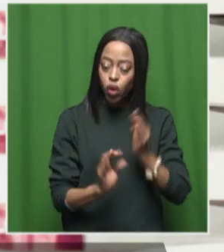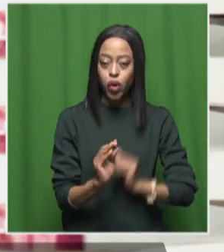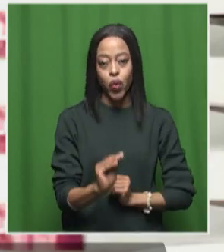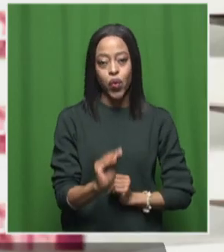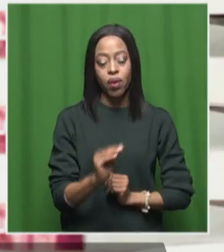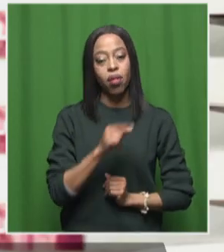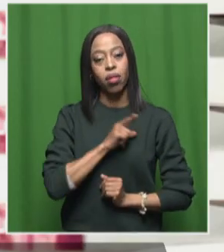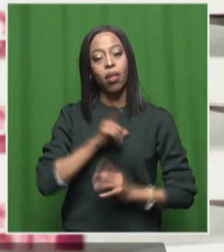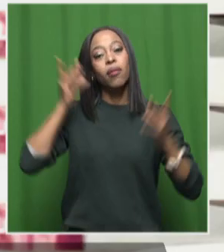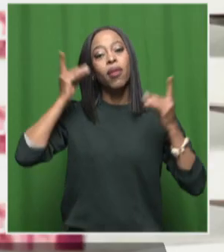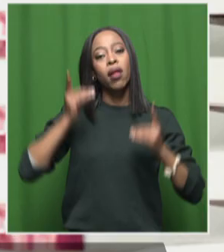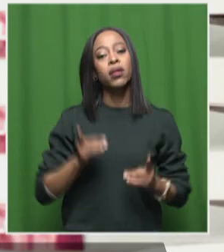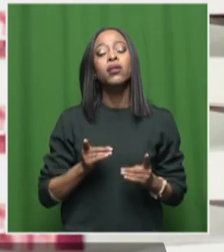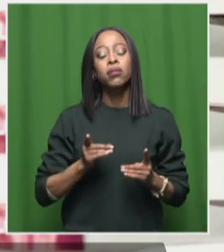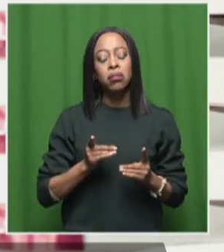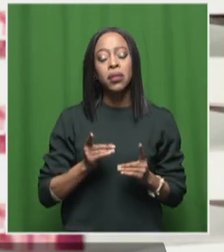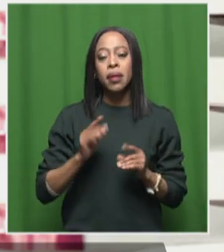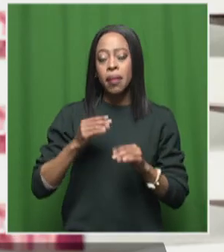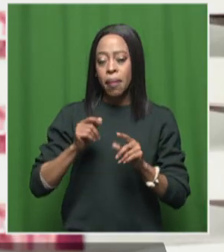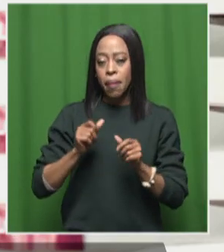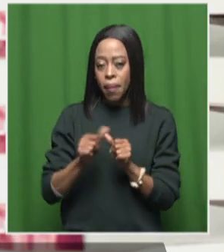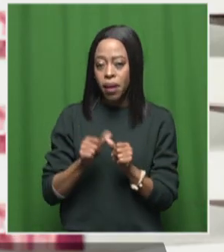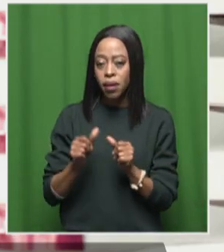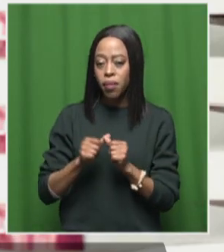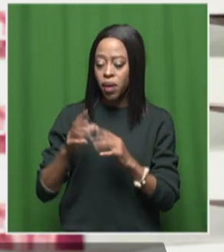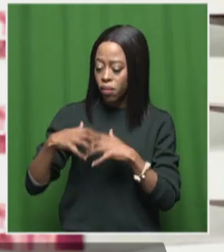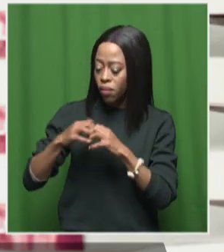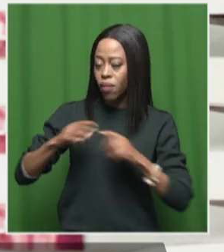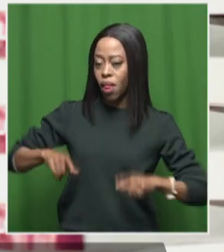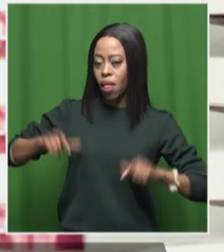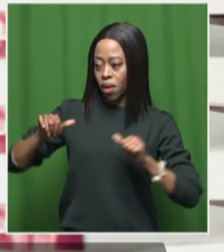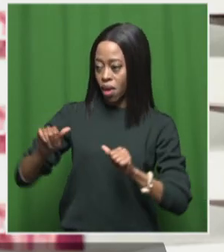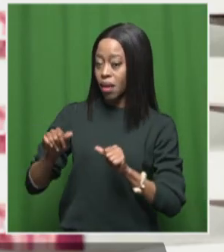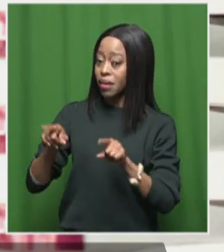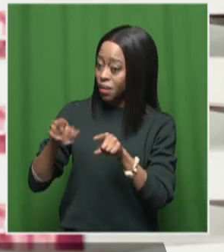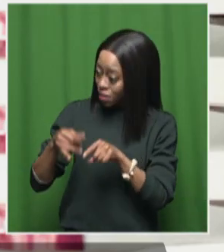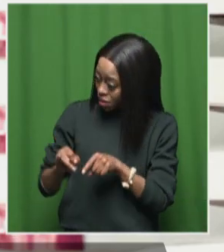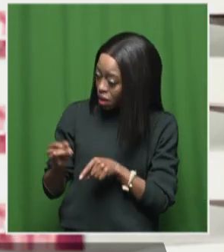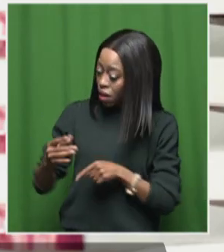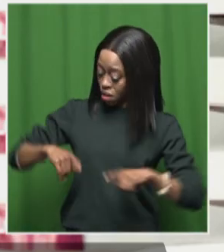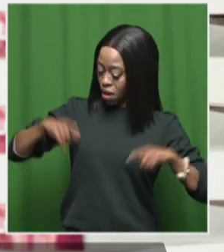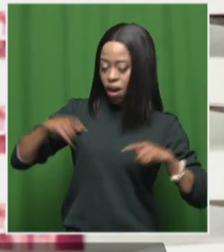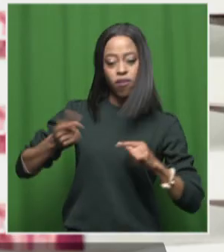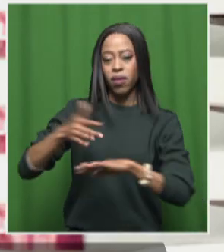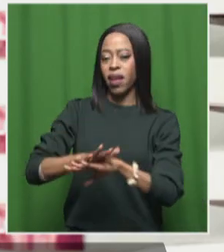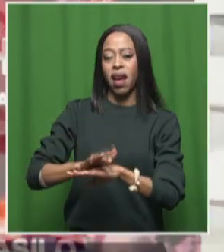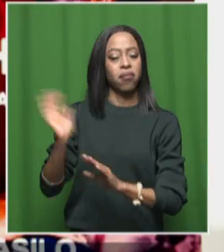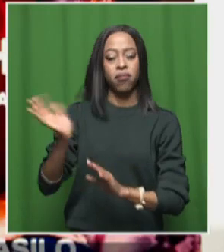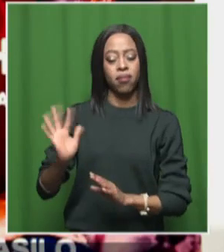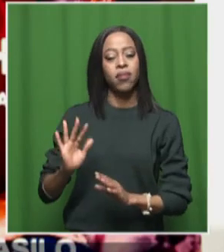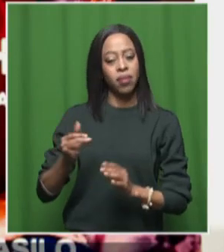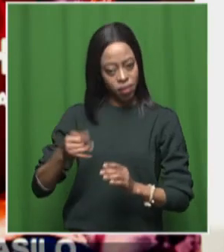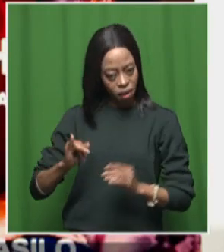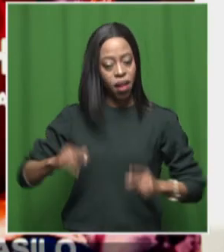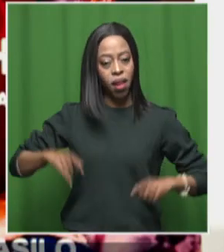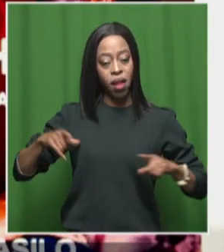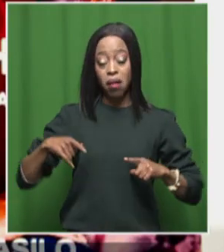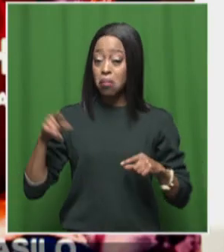why I decided to really package his life through while he's still alive and give him his flowers while he's still with us. Was there any input from